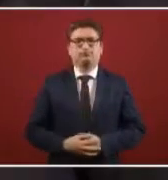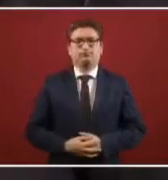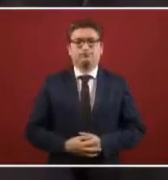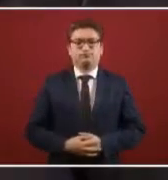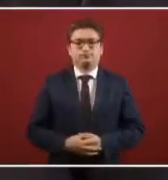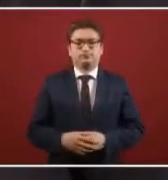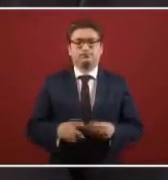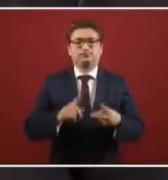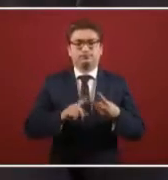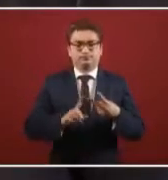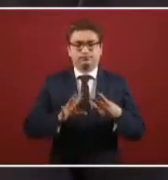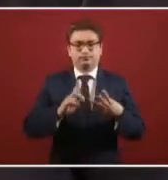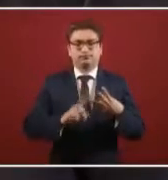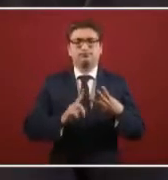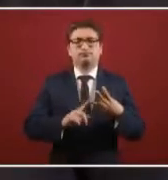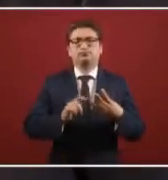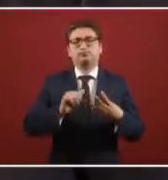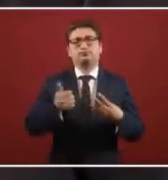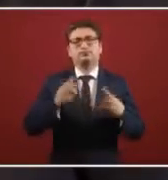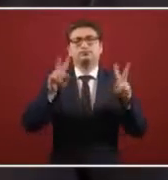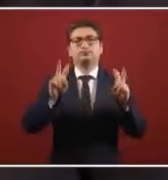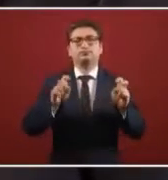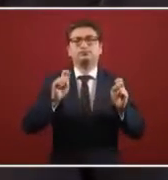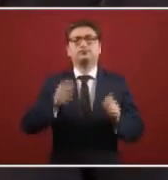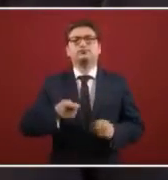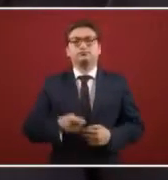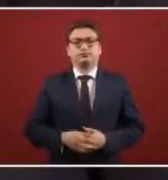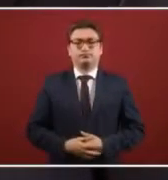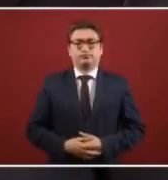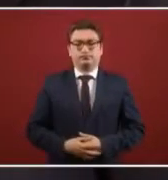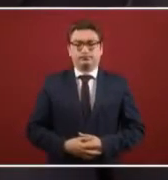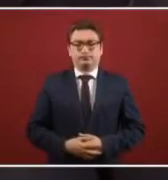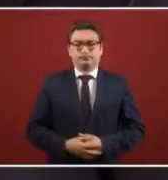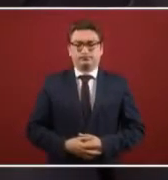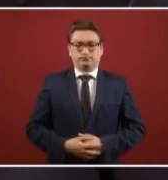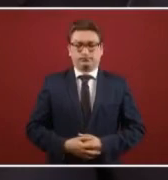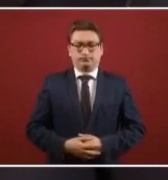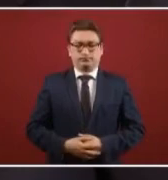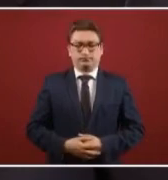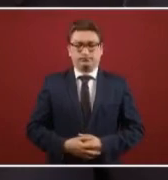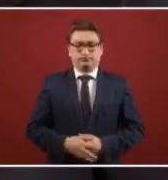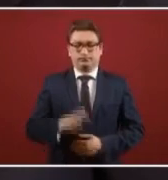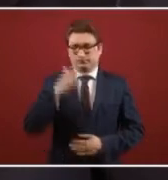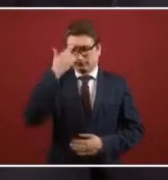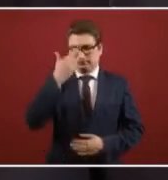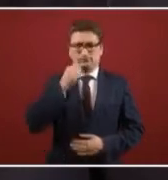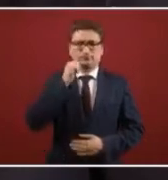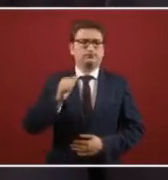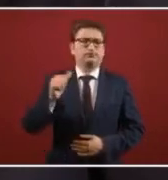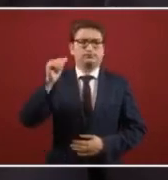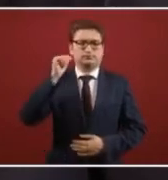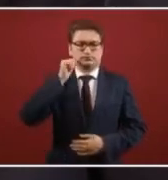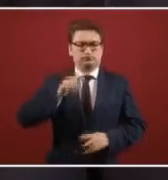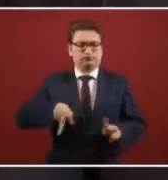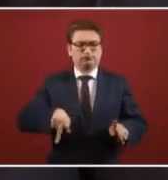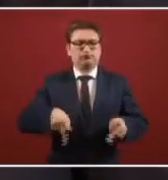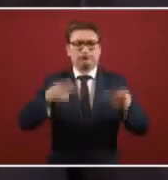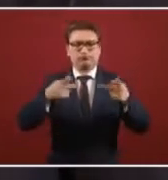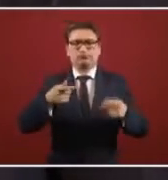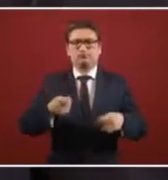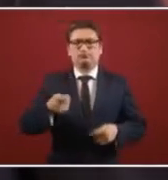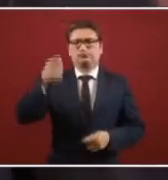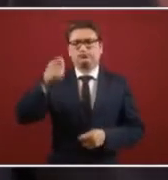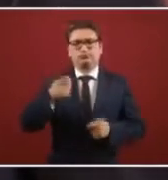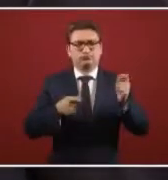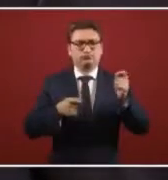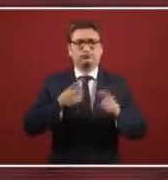accounting of it. tercer tema The third va a matter ser will be el del resultado de la subasta del día de ayer. the results of El yesterday's